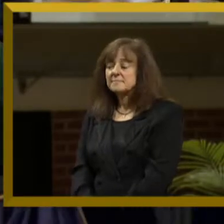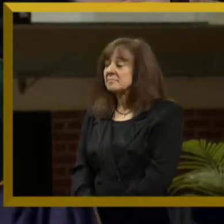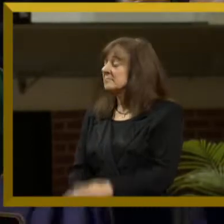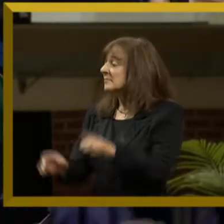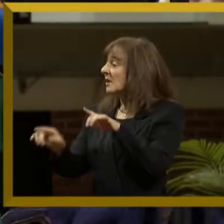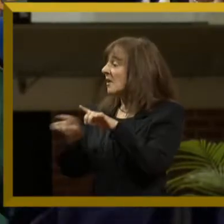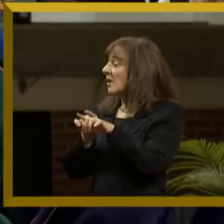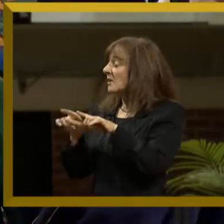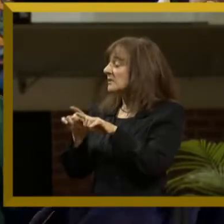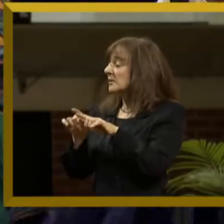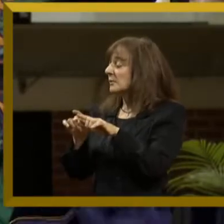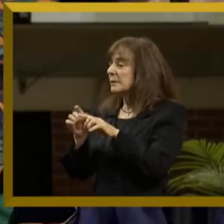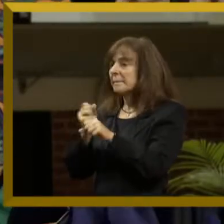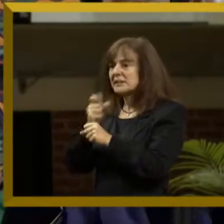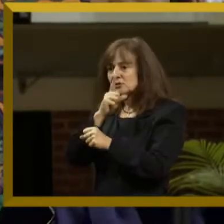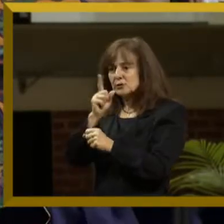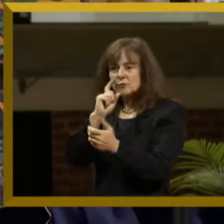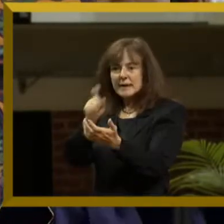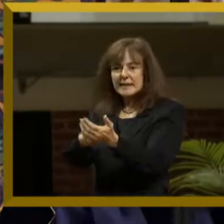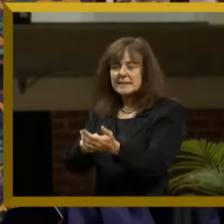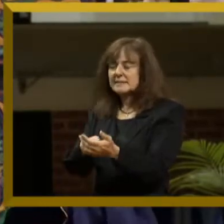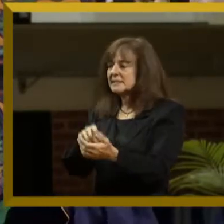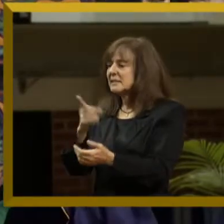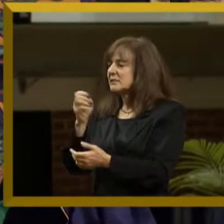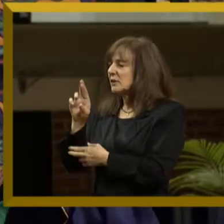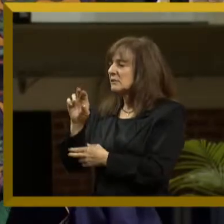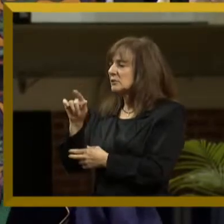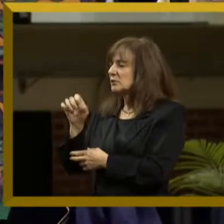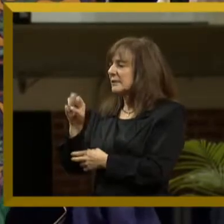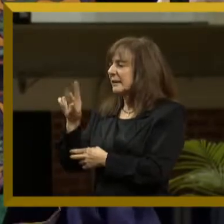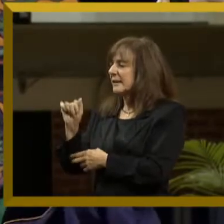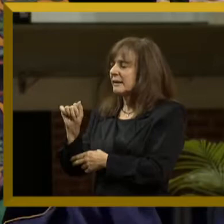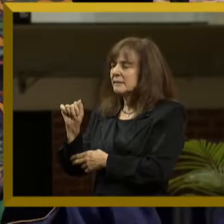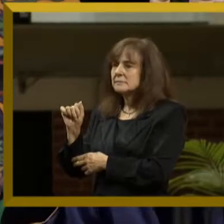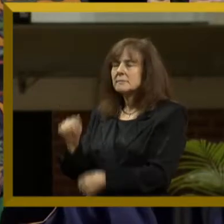I'd also like to be sure to recognize Dr. Gina Pink,